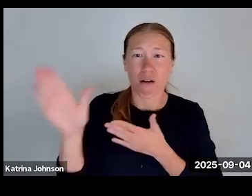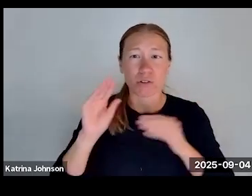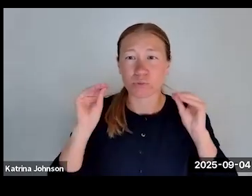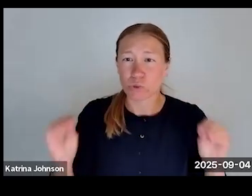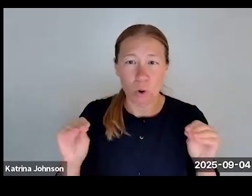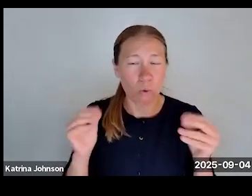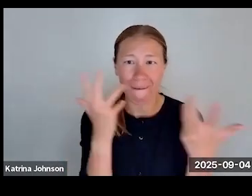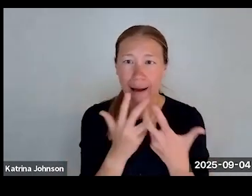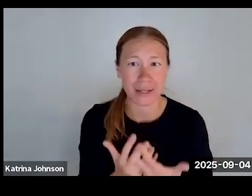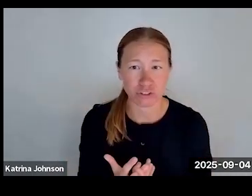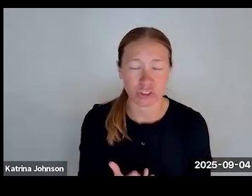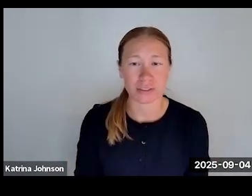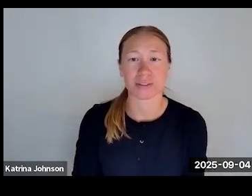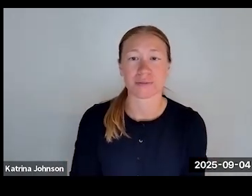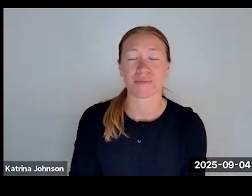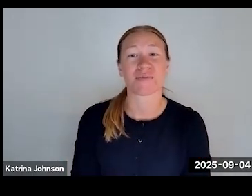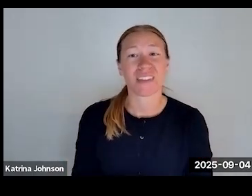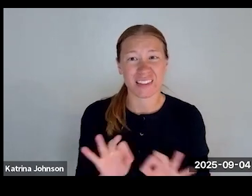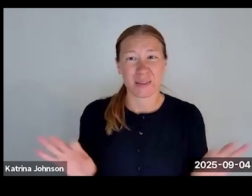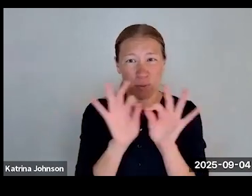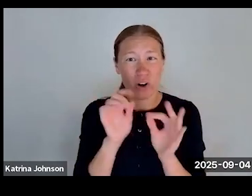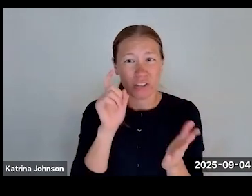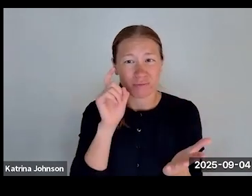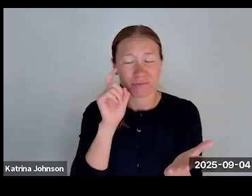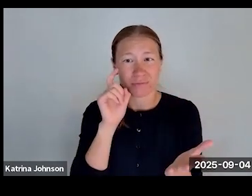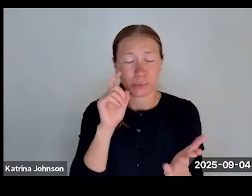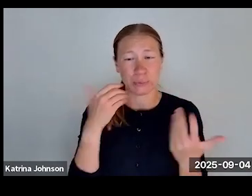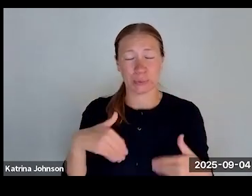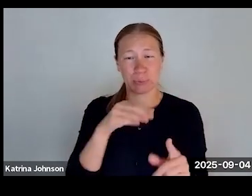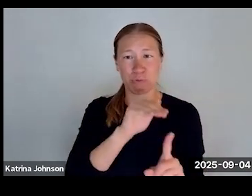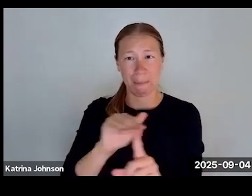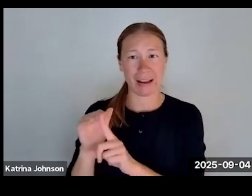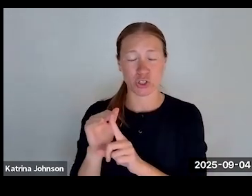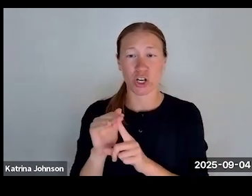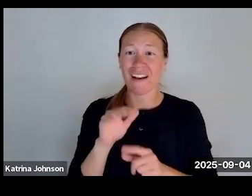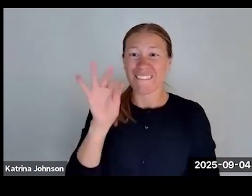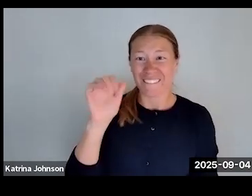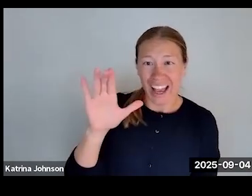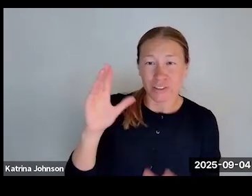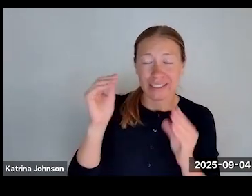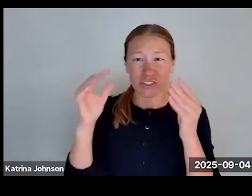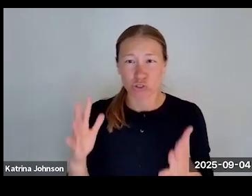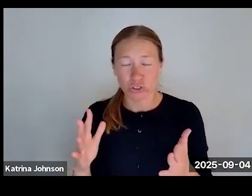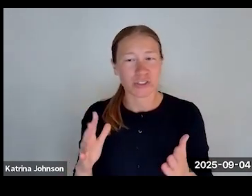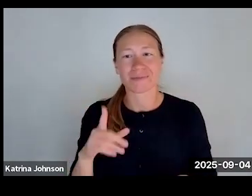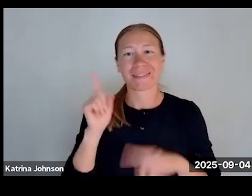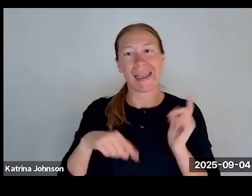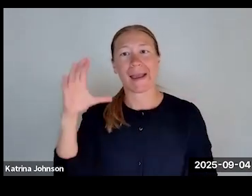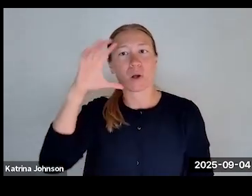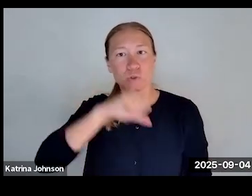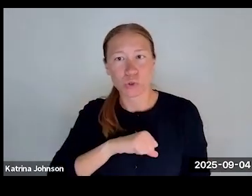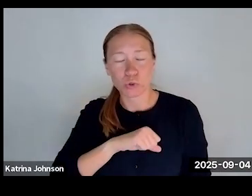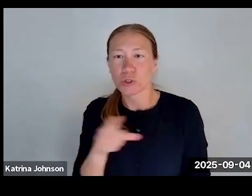accommodations. It's an important reminder for faculty instructors to not assume you know who in our classrooms